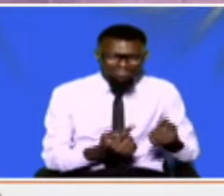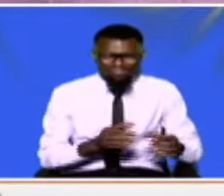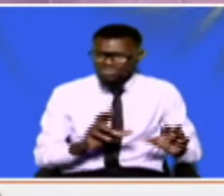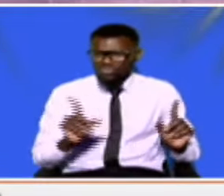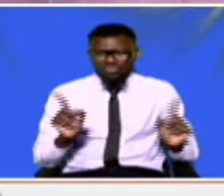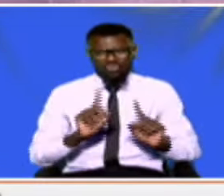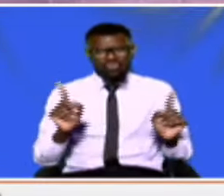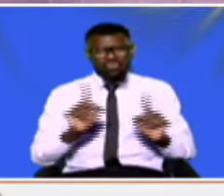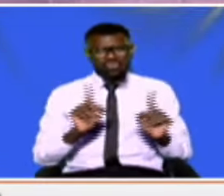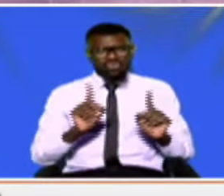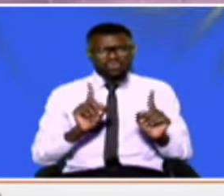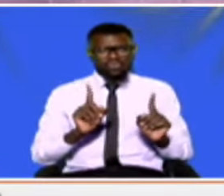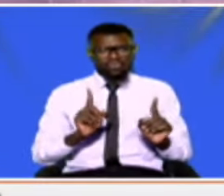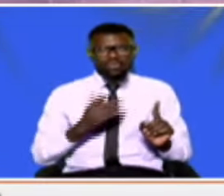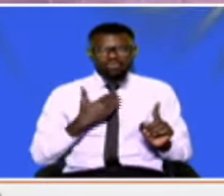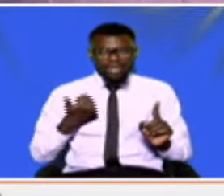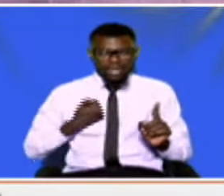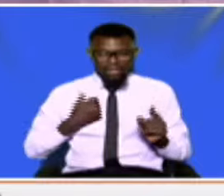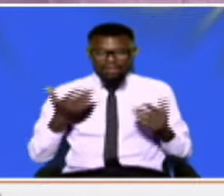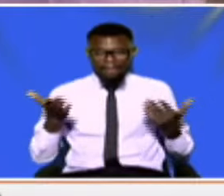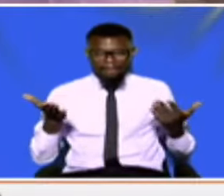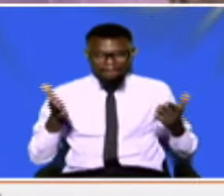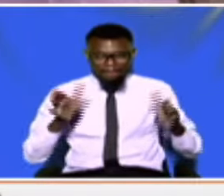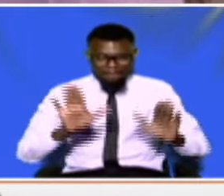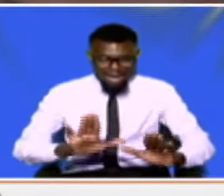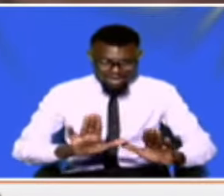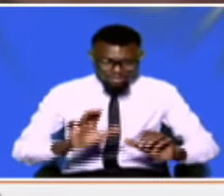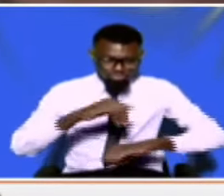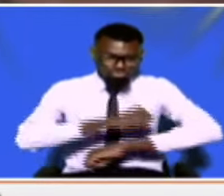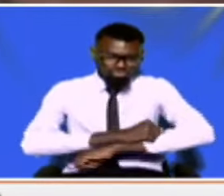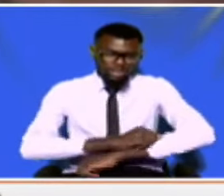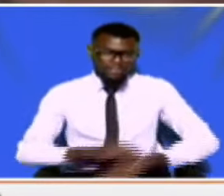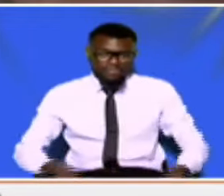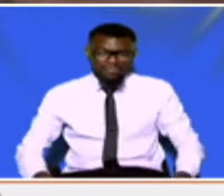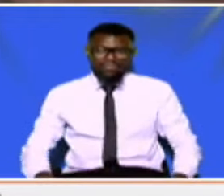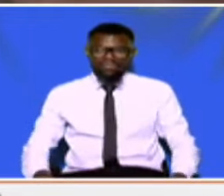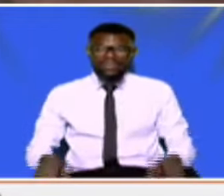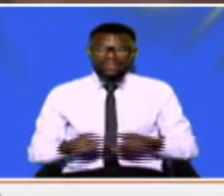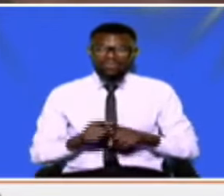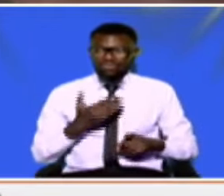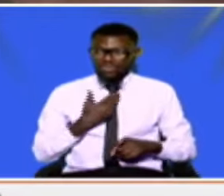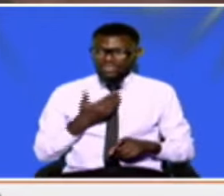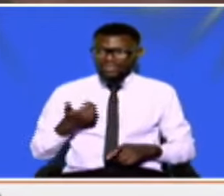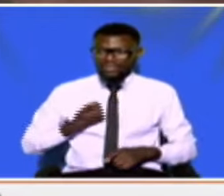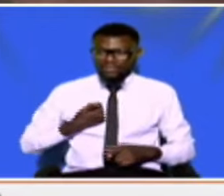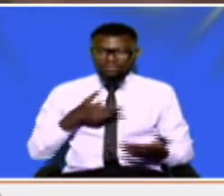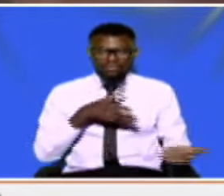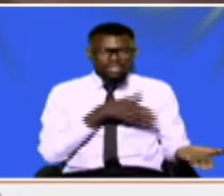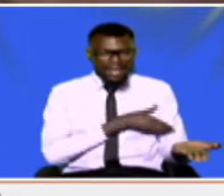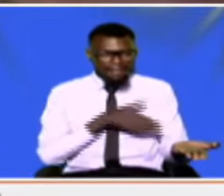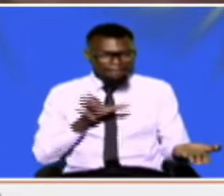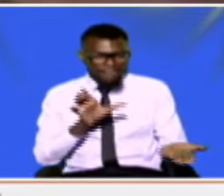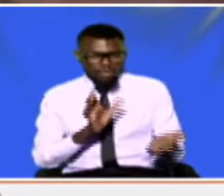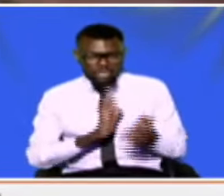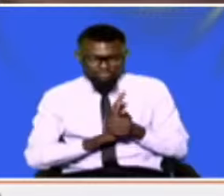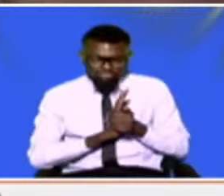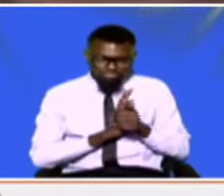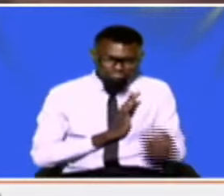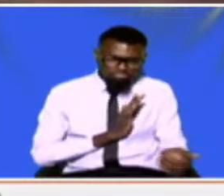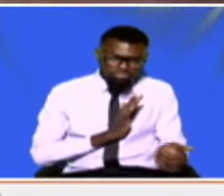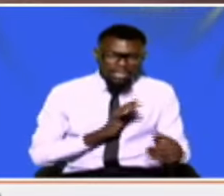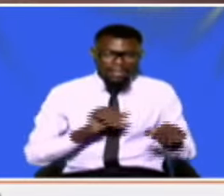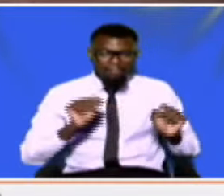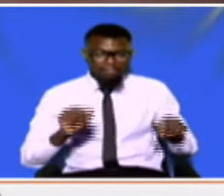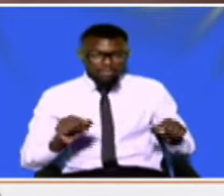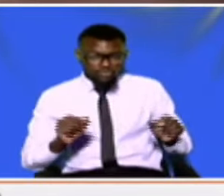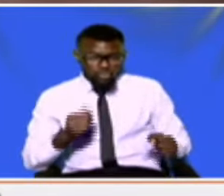need our girls back to school. We need our girls empowered, well-skilled, so that they can be